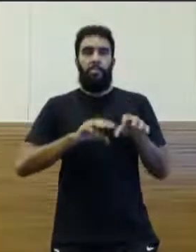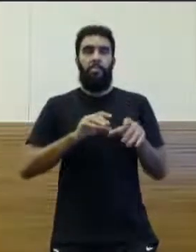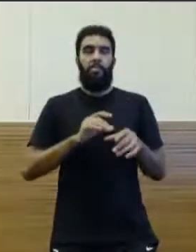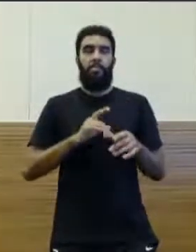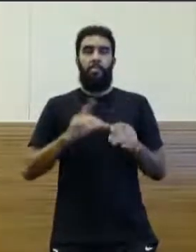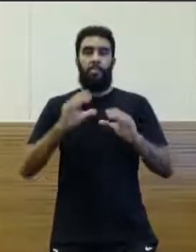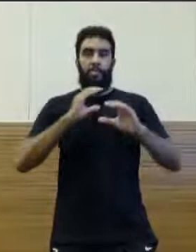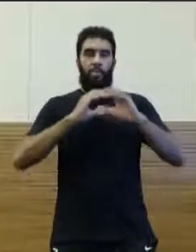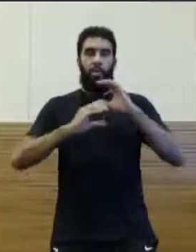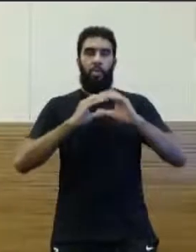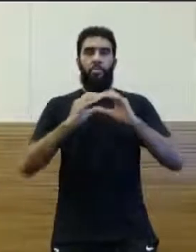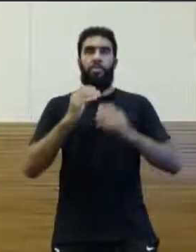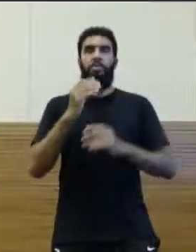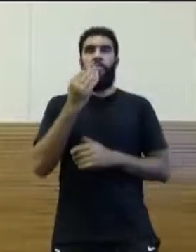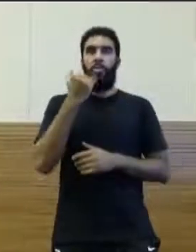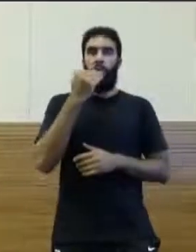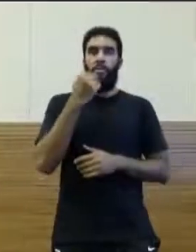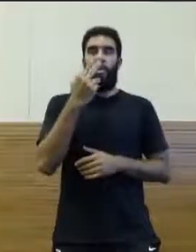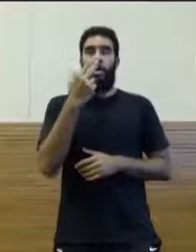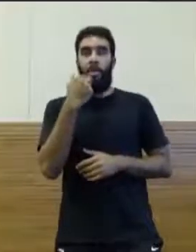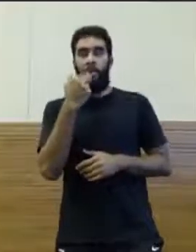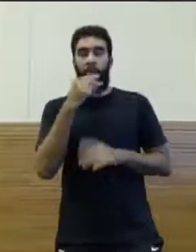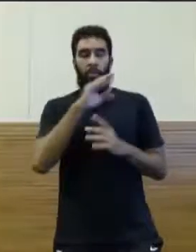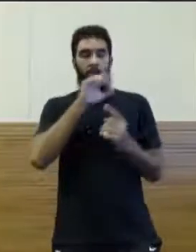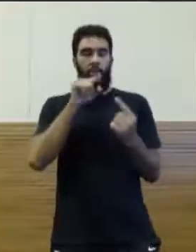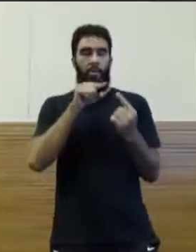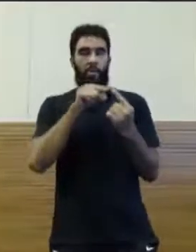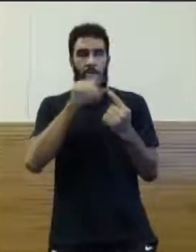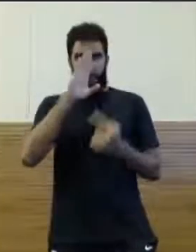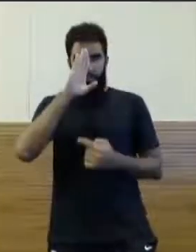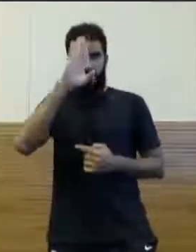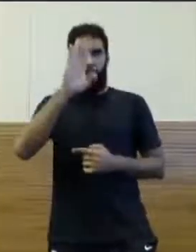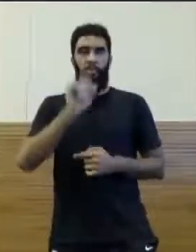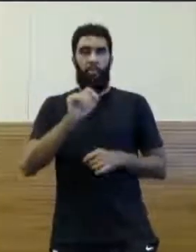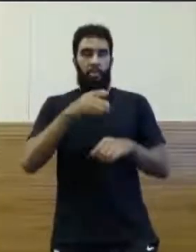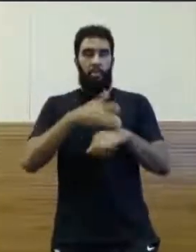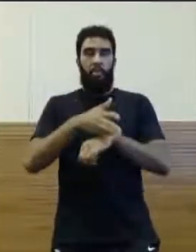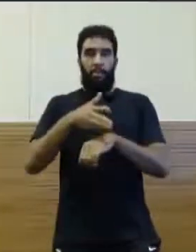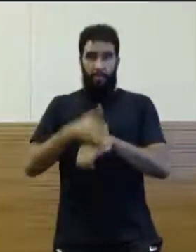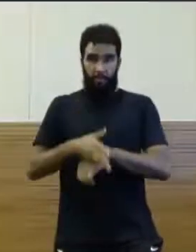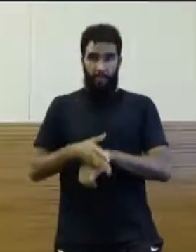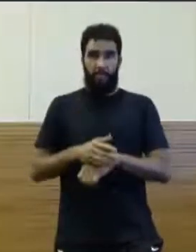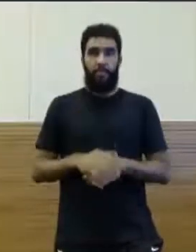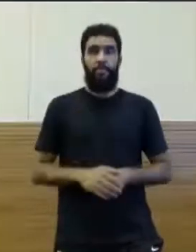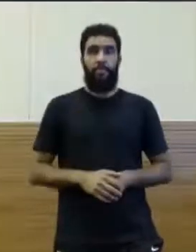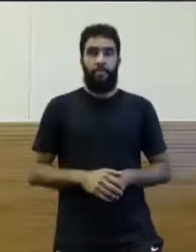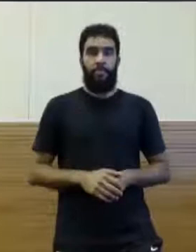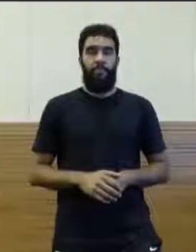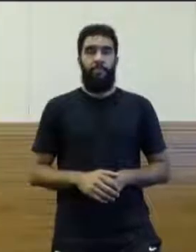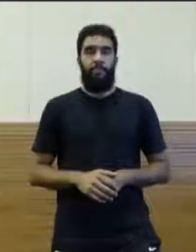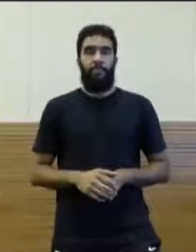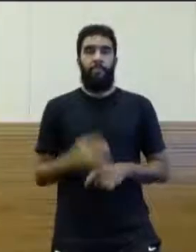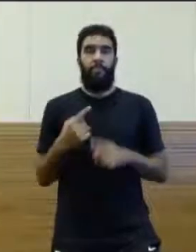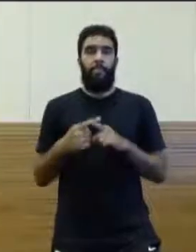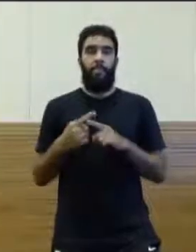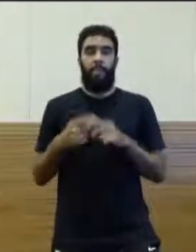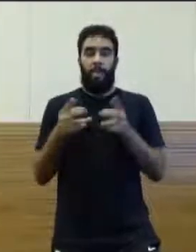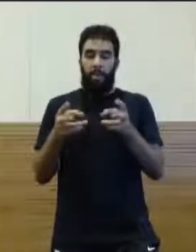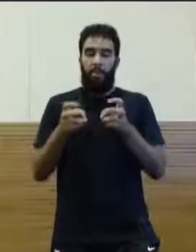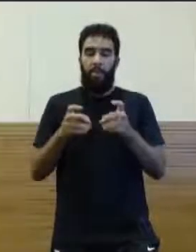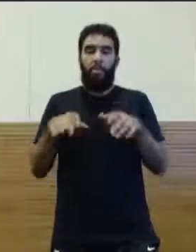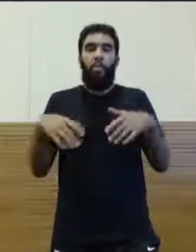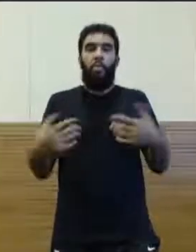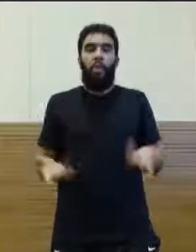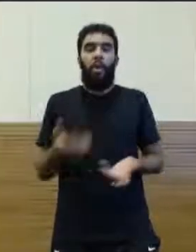and communication and food and nutritional security with the participation